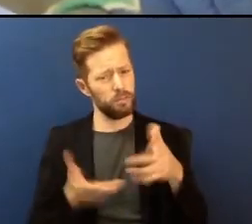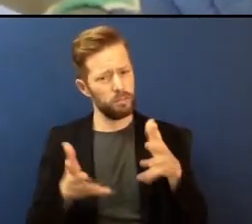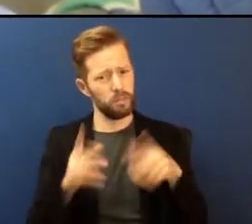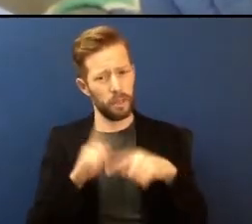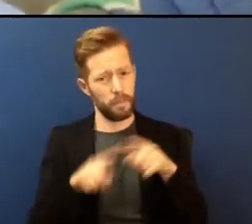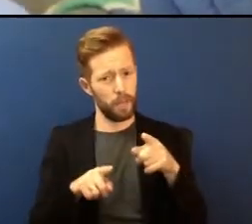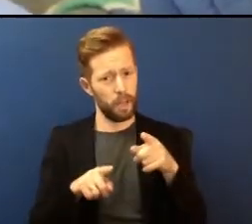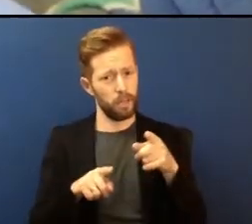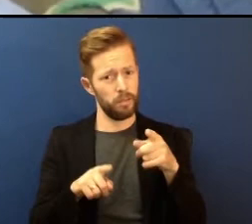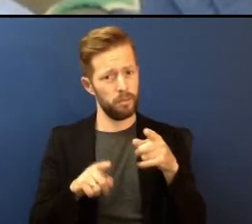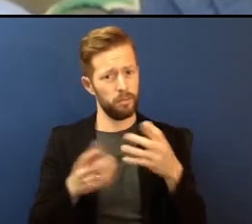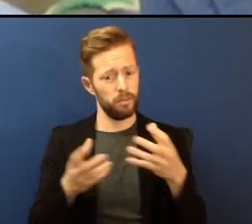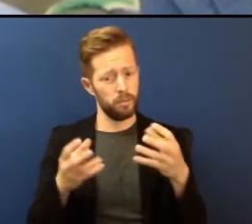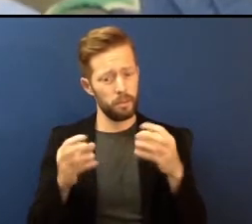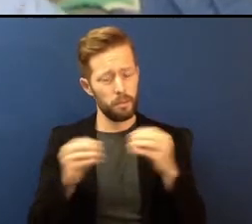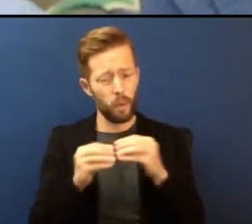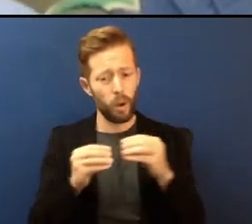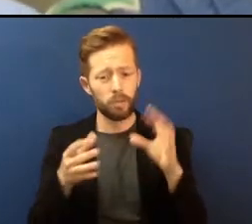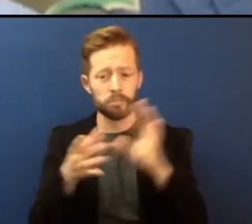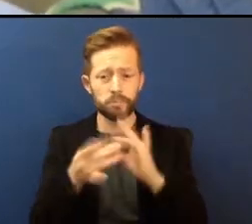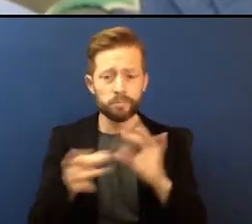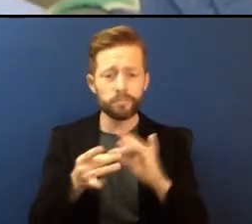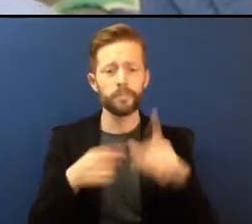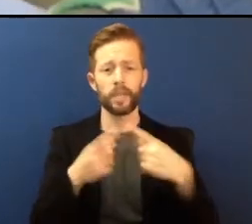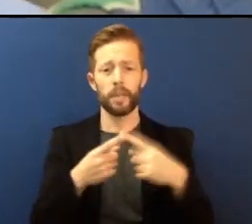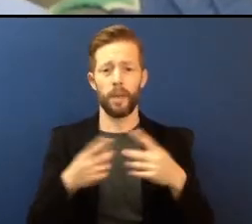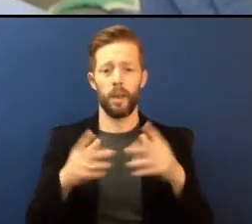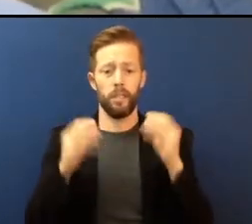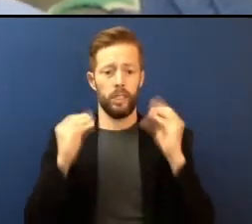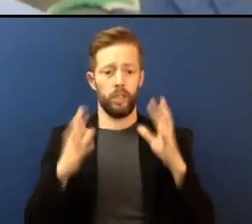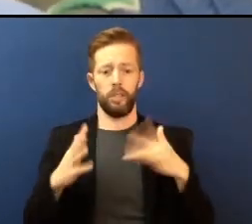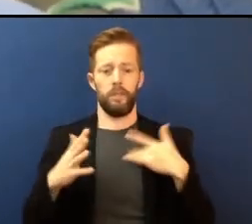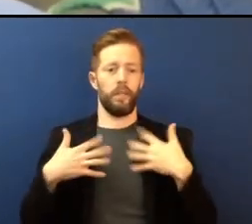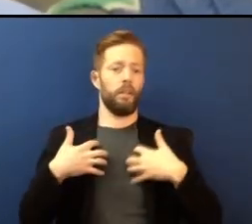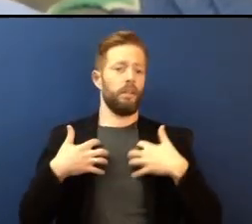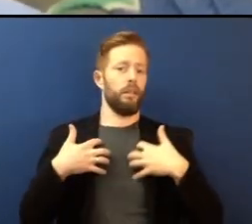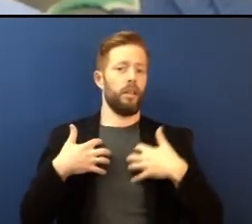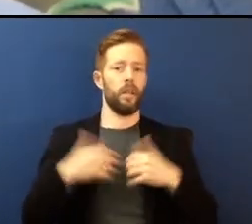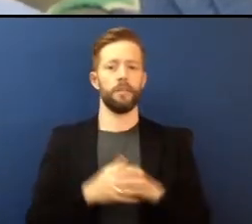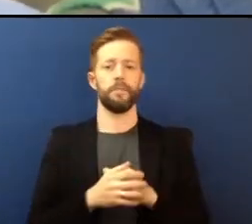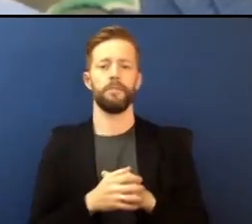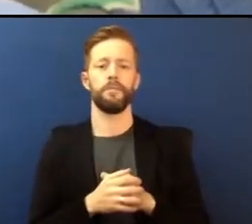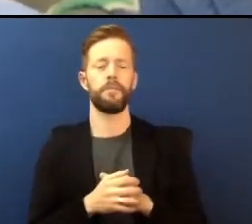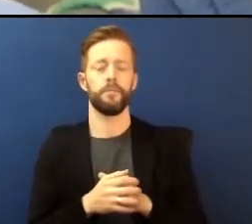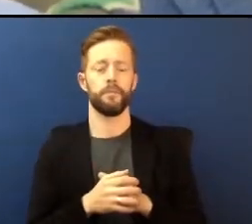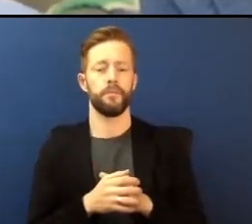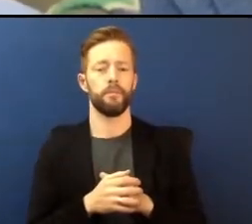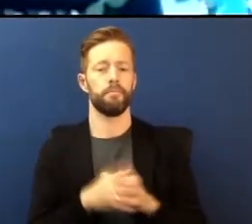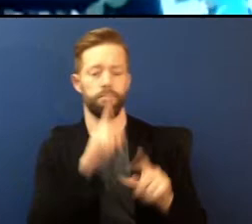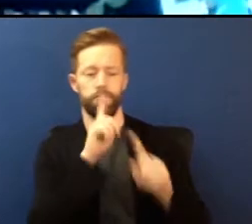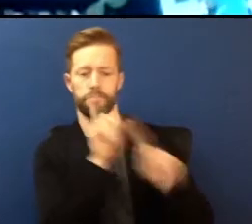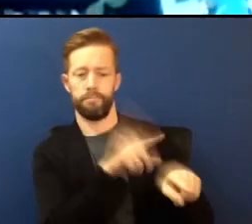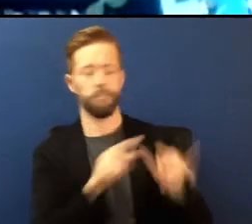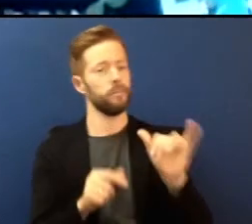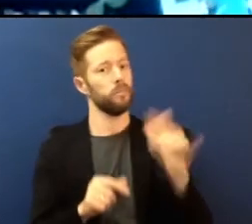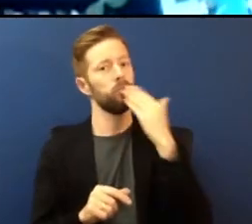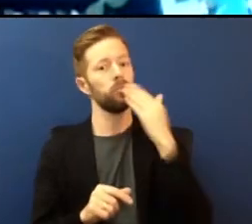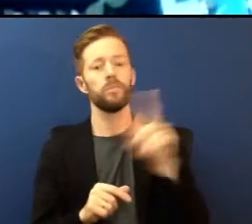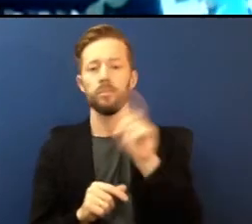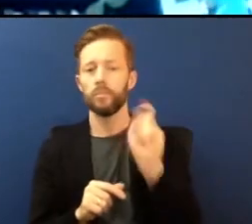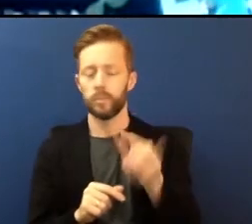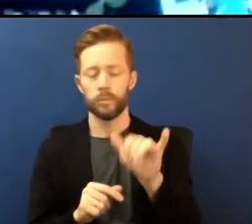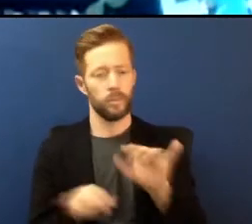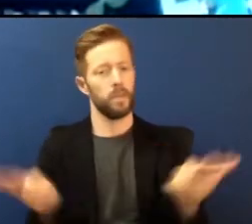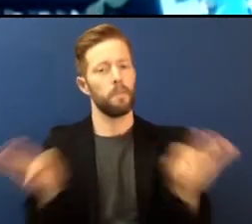that already, Daryl, but if any further thoughts about anxiety and the like. Well, you're absolutely right.